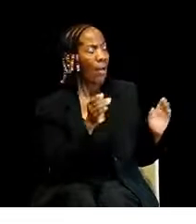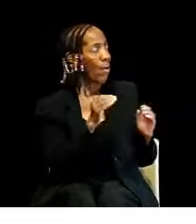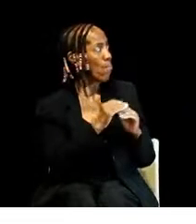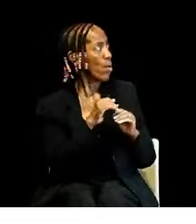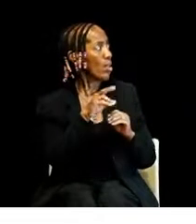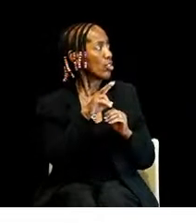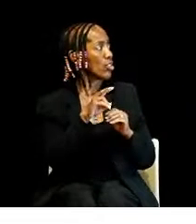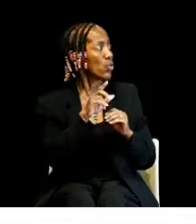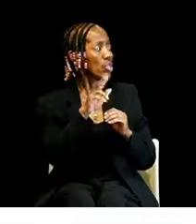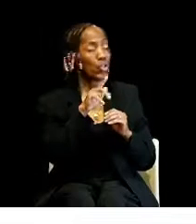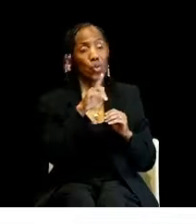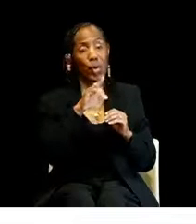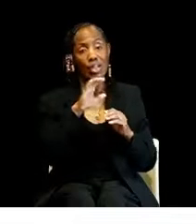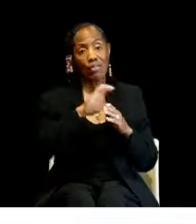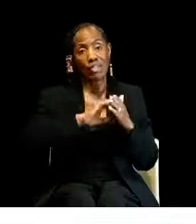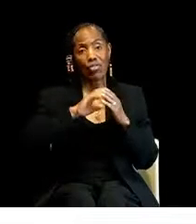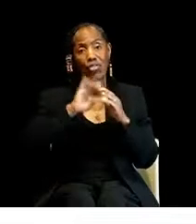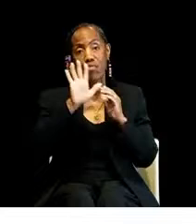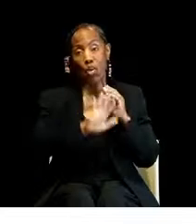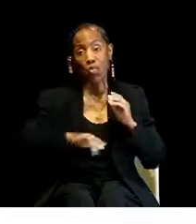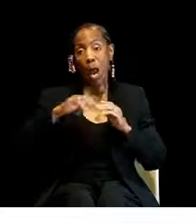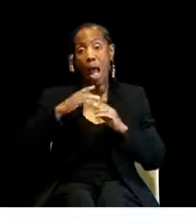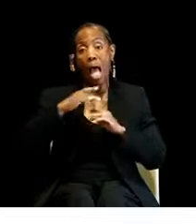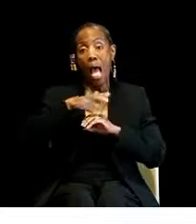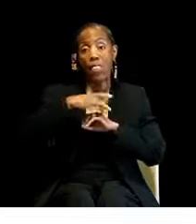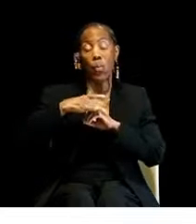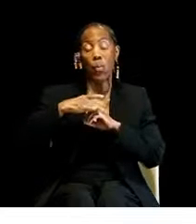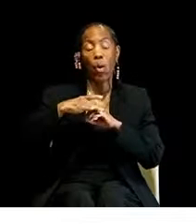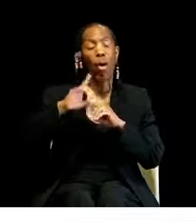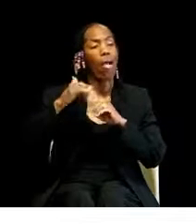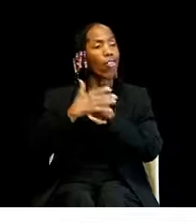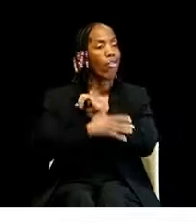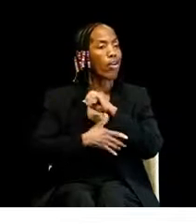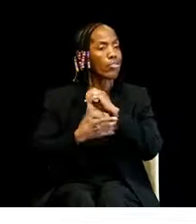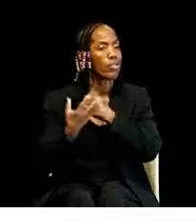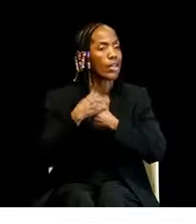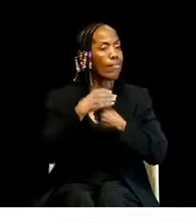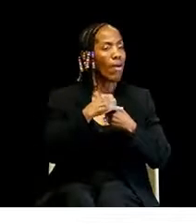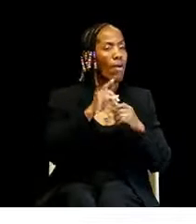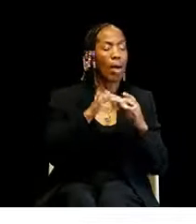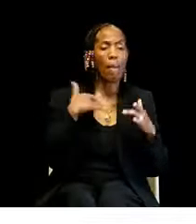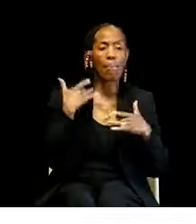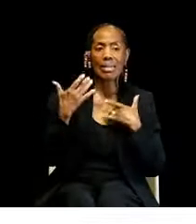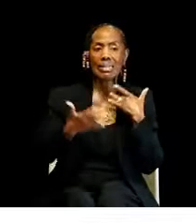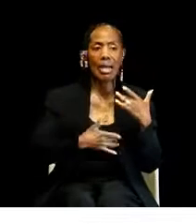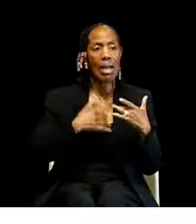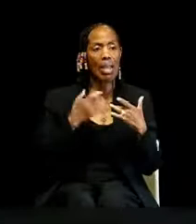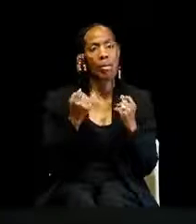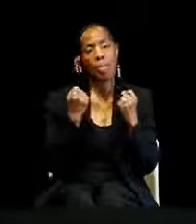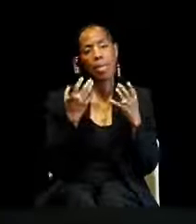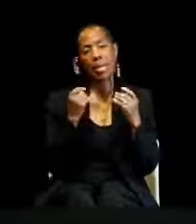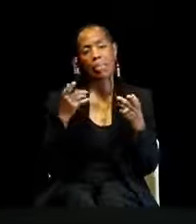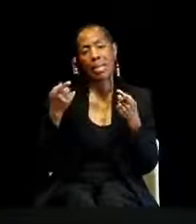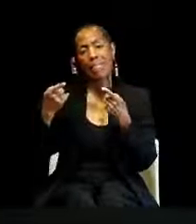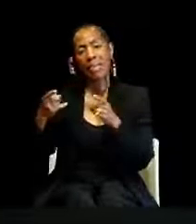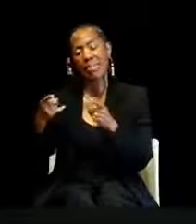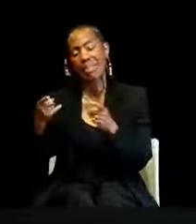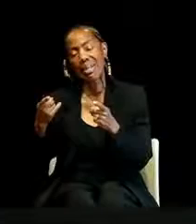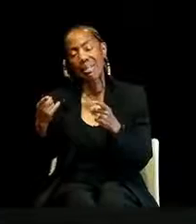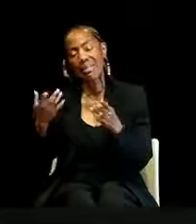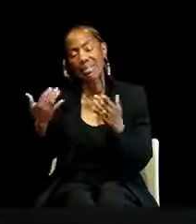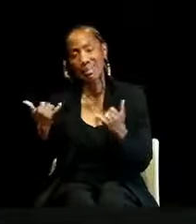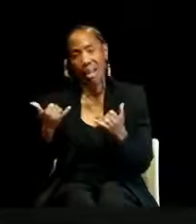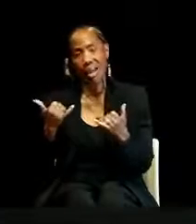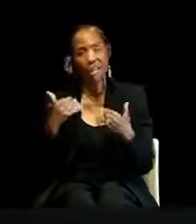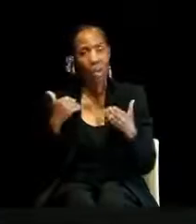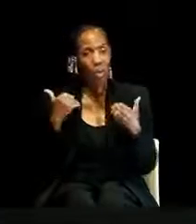over 223 chapters worldwide in 67 countries. We're excited to be one of dozens of events happening today. We're